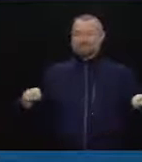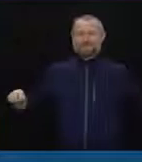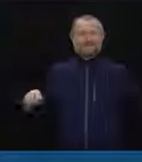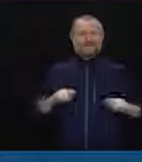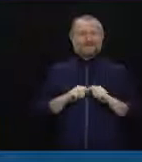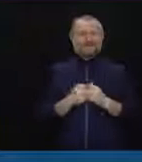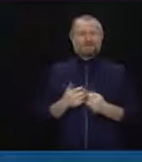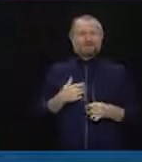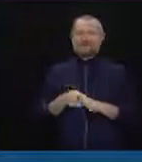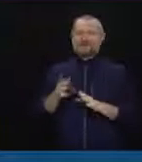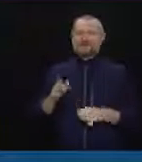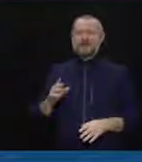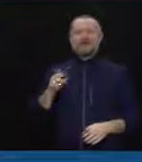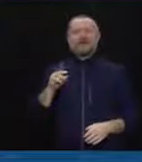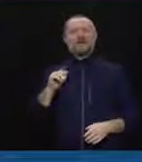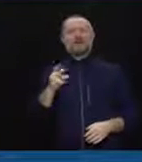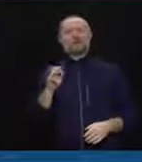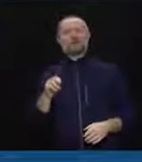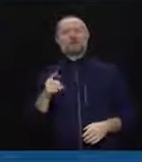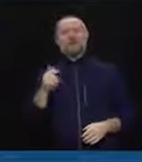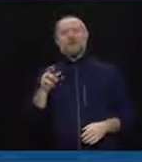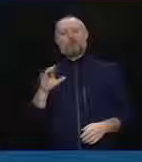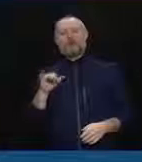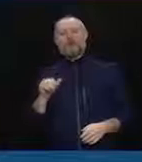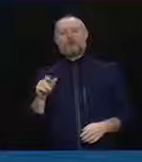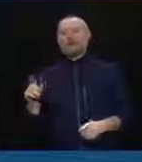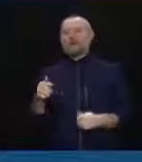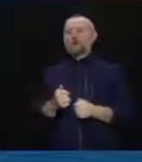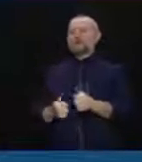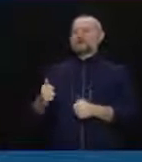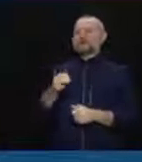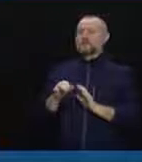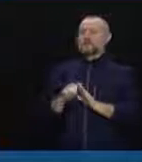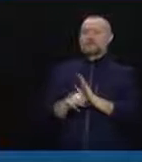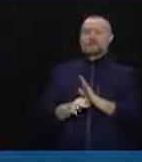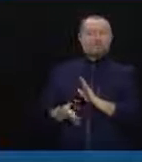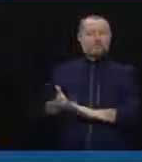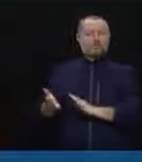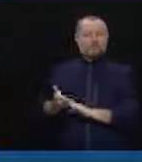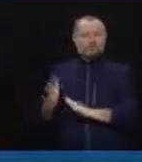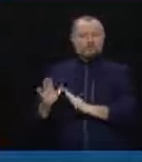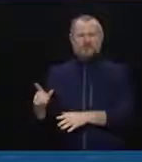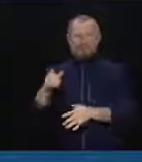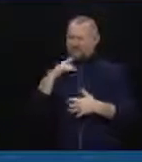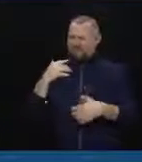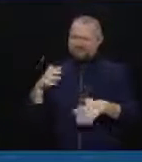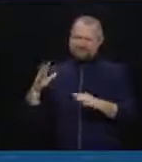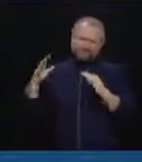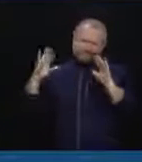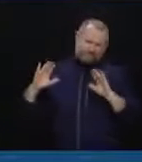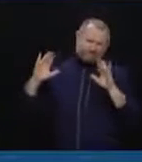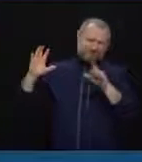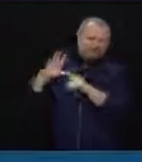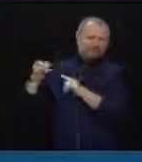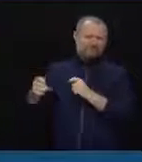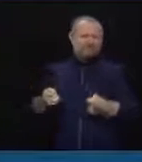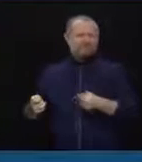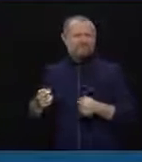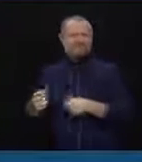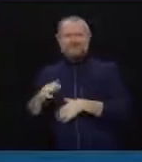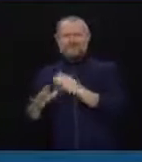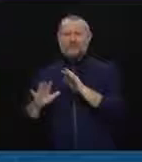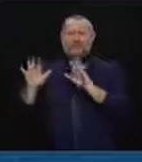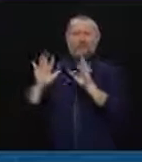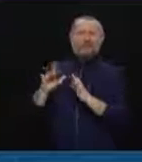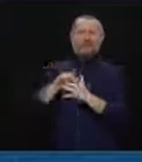Garcia, the head of state operations, who is incredible in terms of dealing with everything from every storm that comes our way, a COVID storm